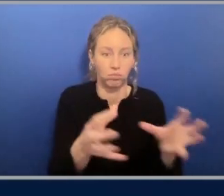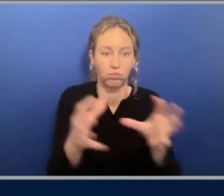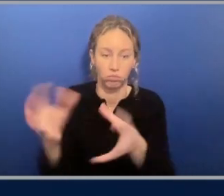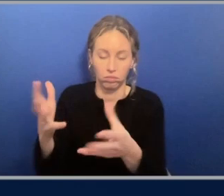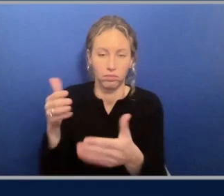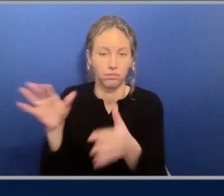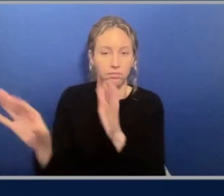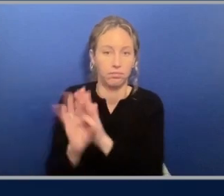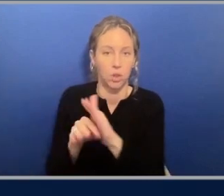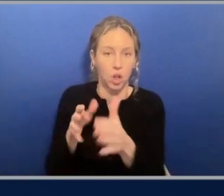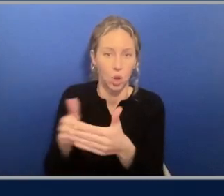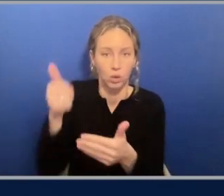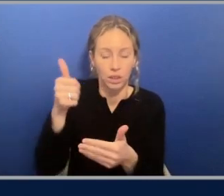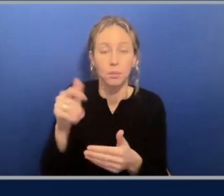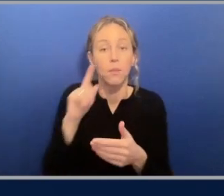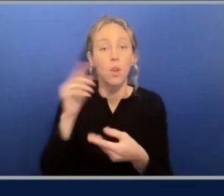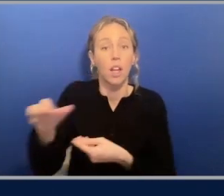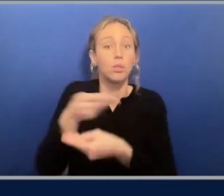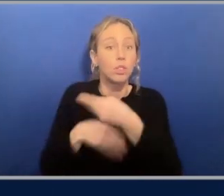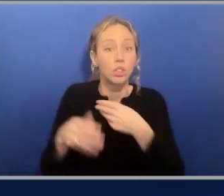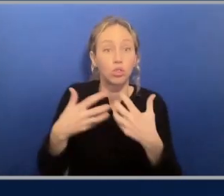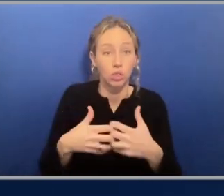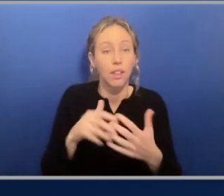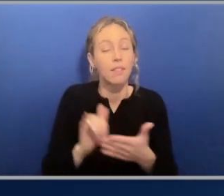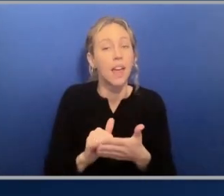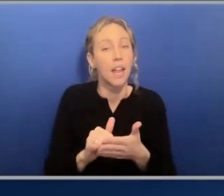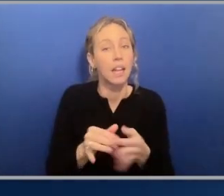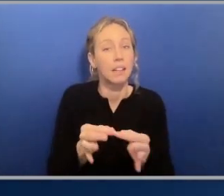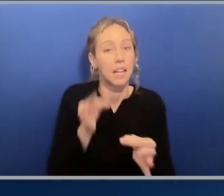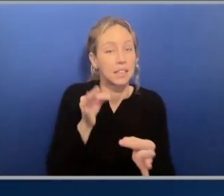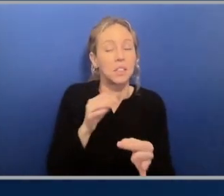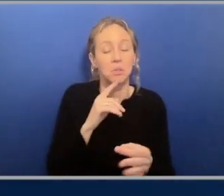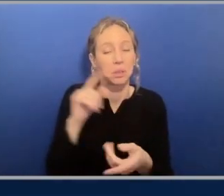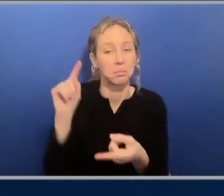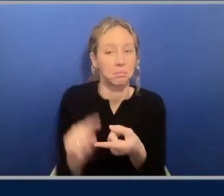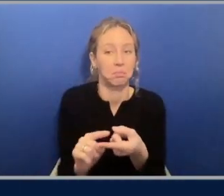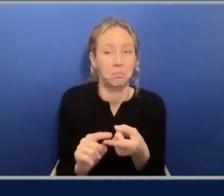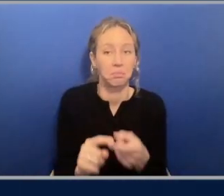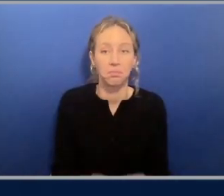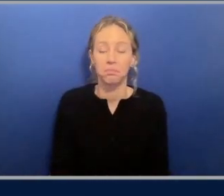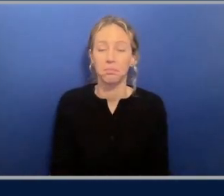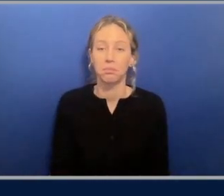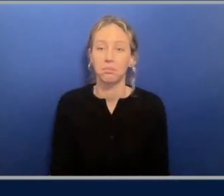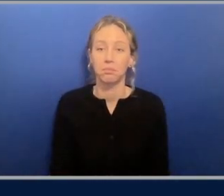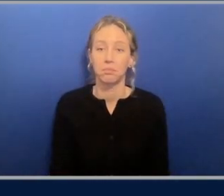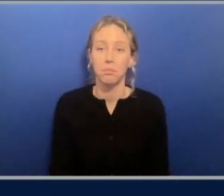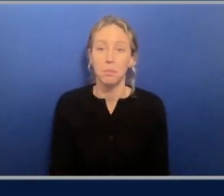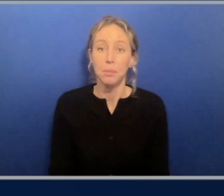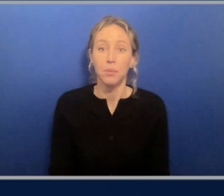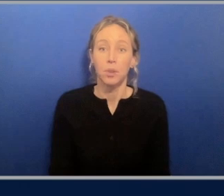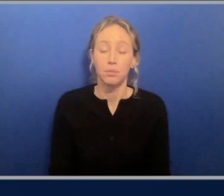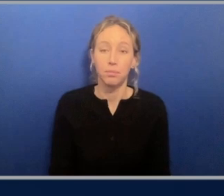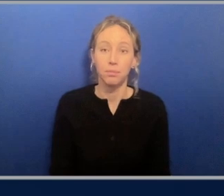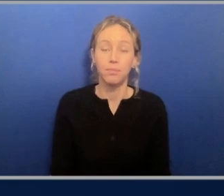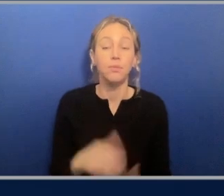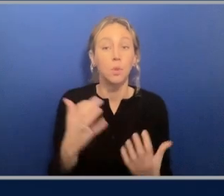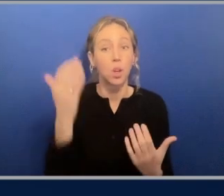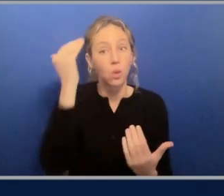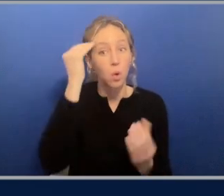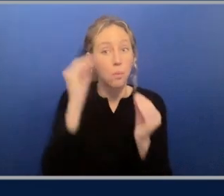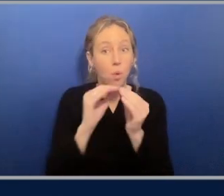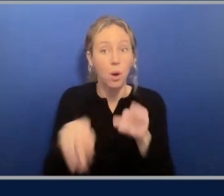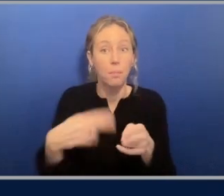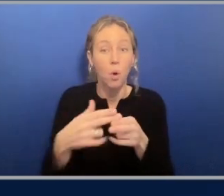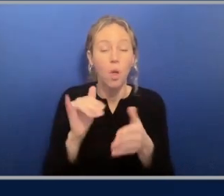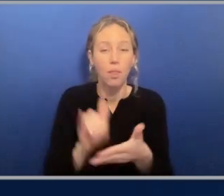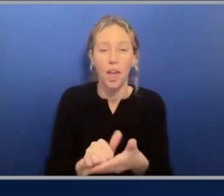the transaction engine, that latency is pretty minimal. Awesome. And if you want to know more, tune into Werner Vogel's keynote